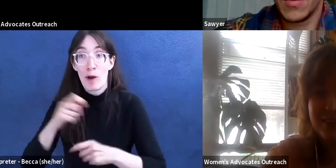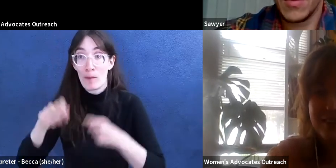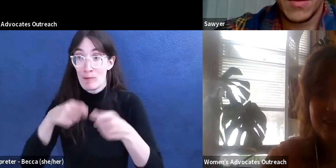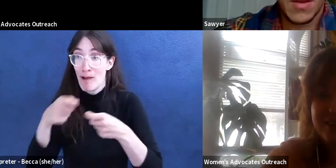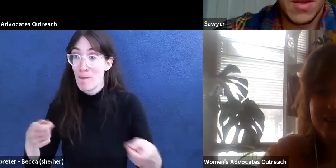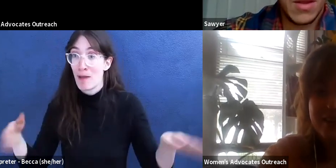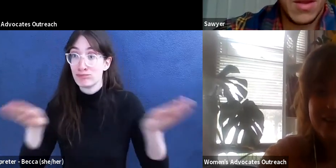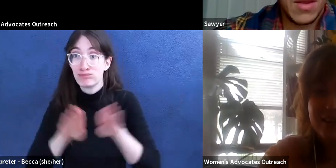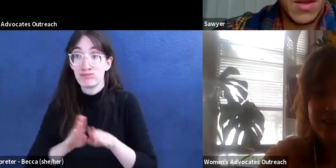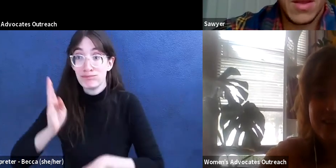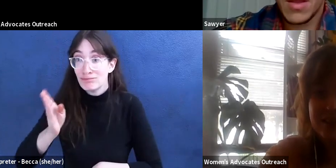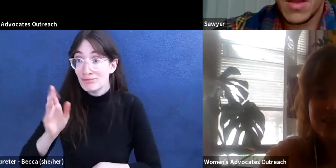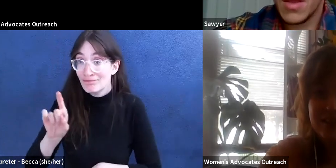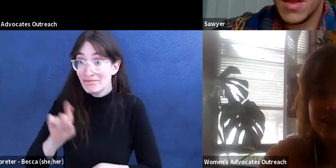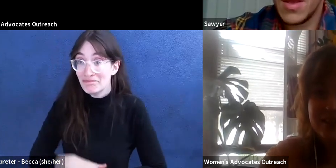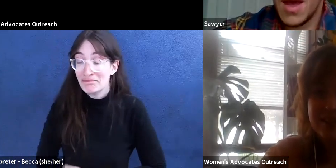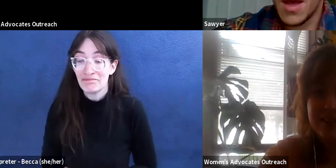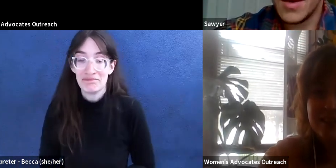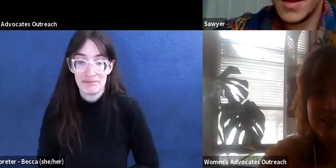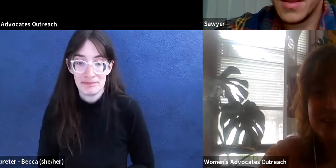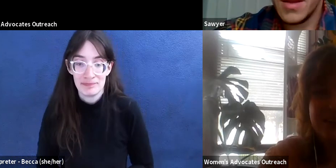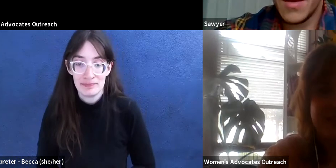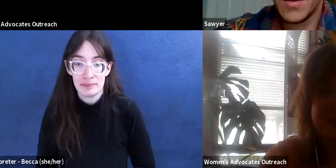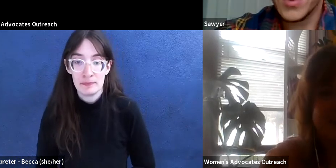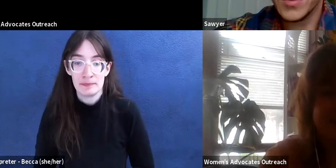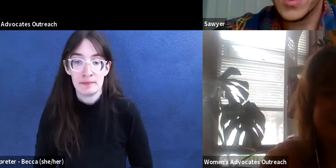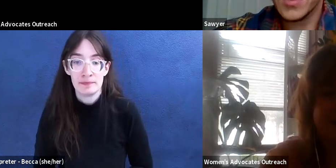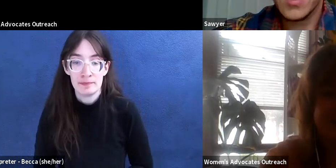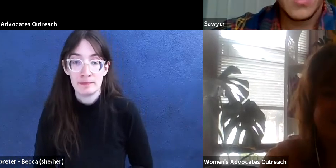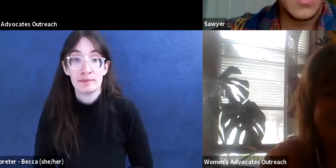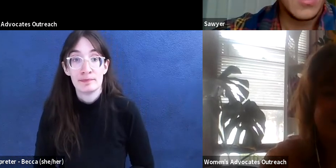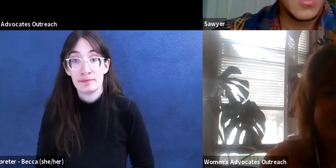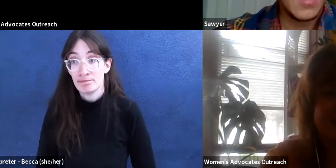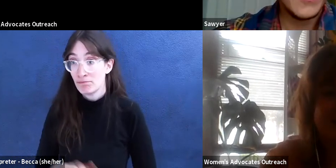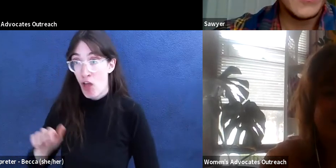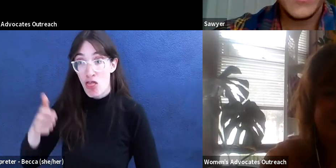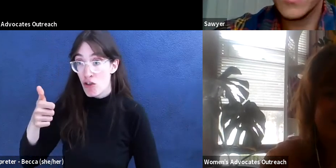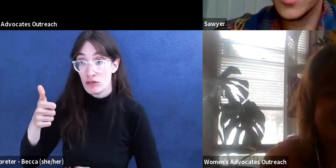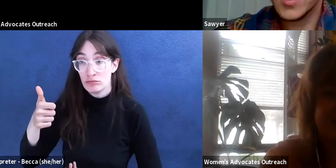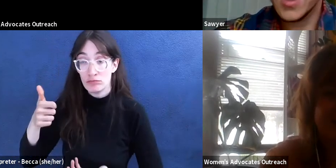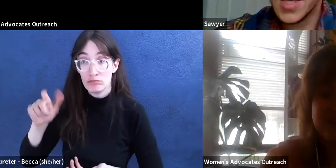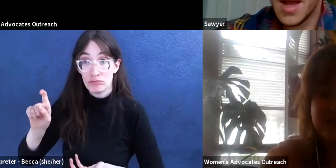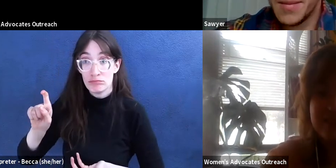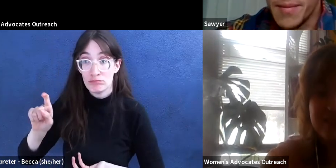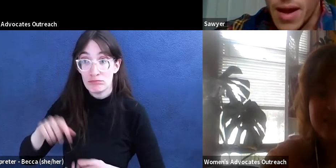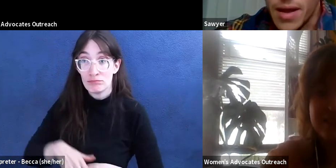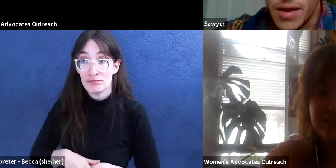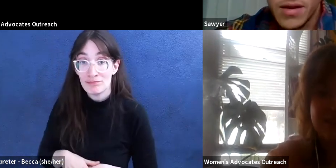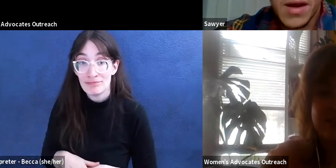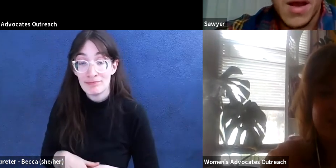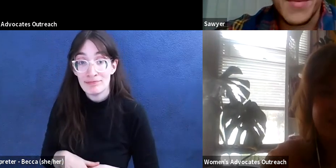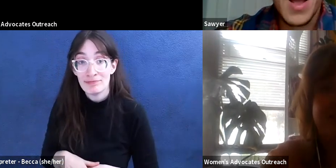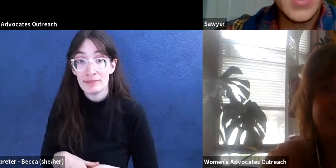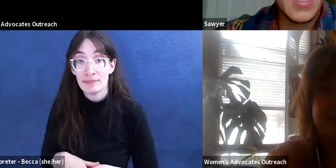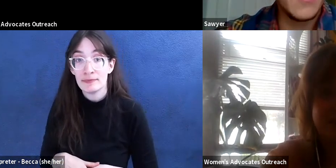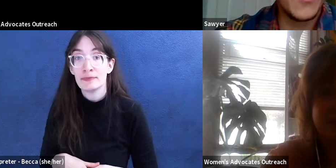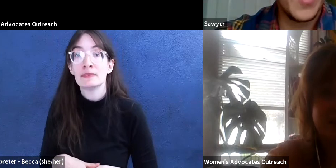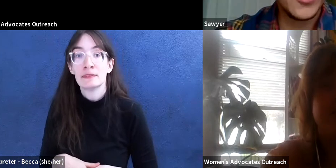updates about that? Which may come across as like a, do you have a boyfriend or a girlfriend or a crush or something, which